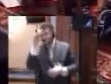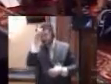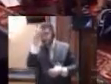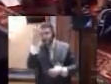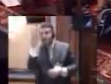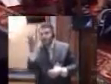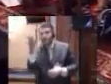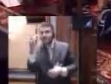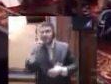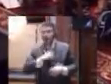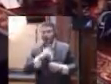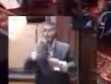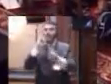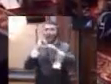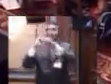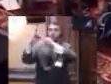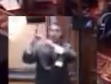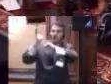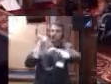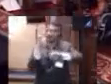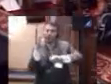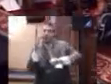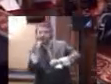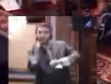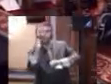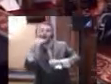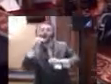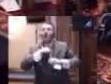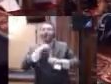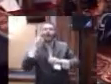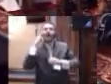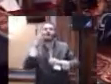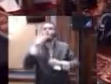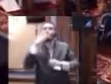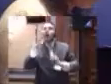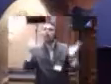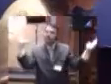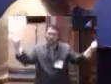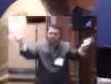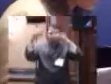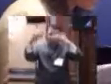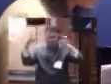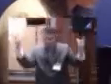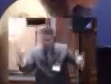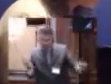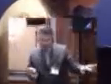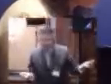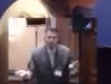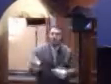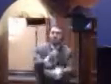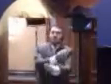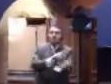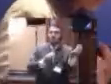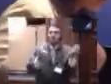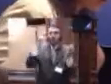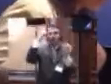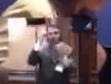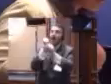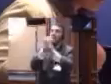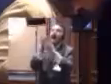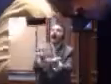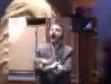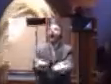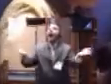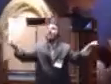wasn't completely a public process. It was one where there